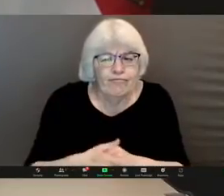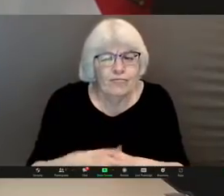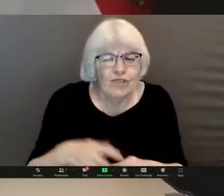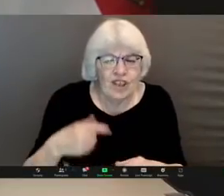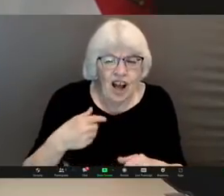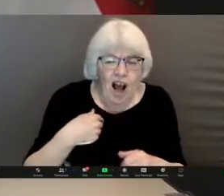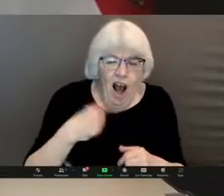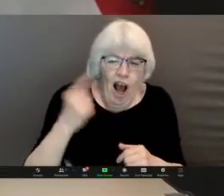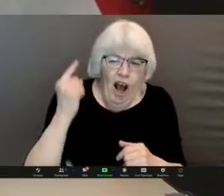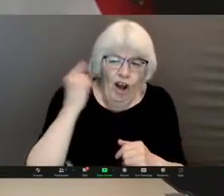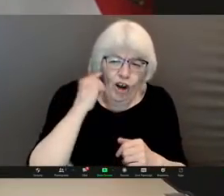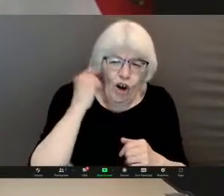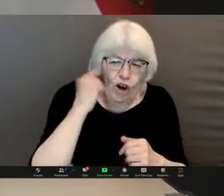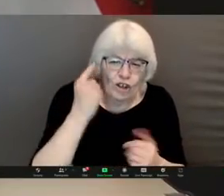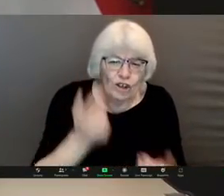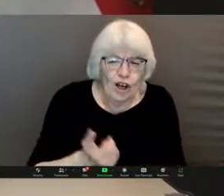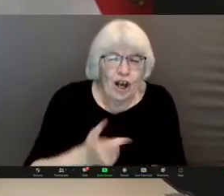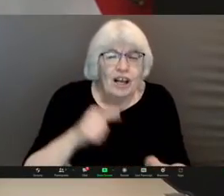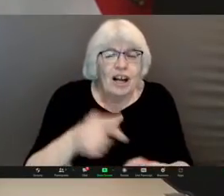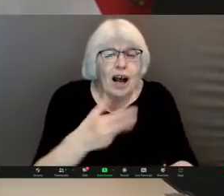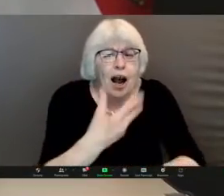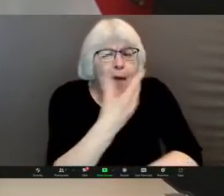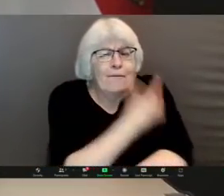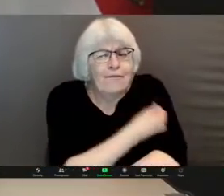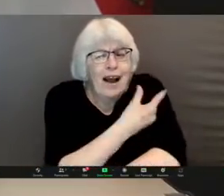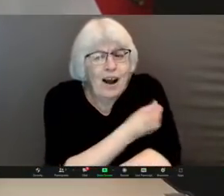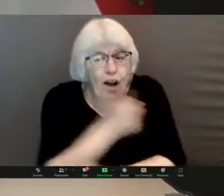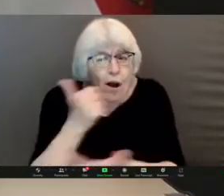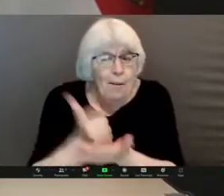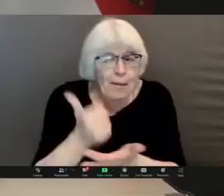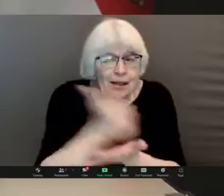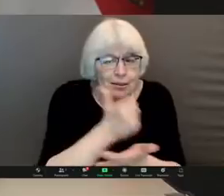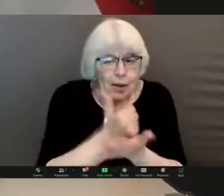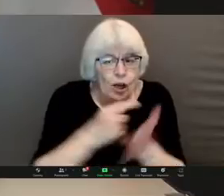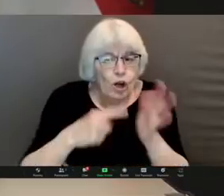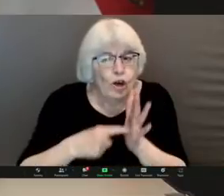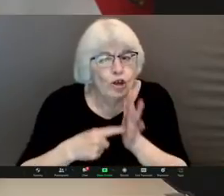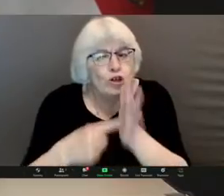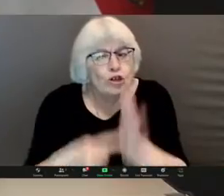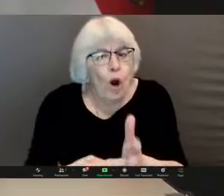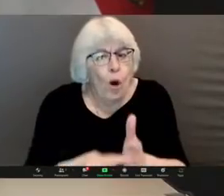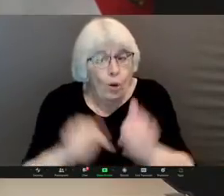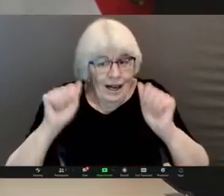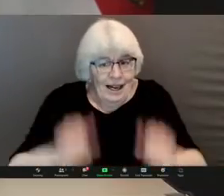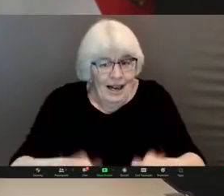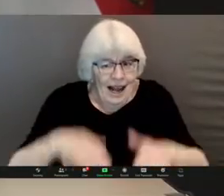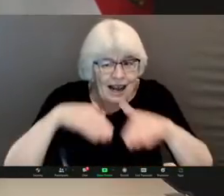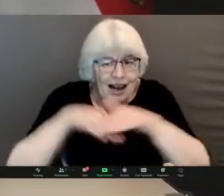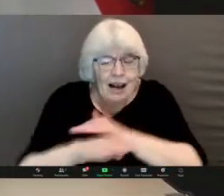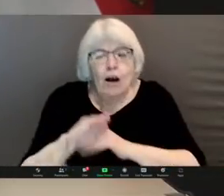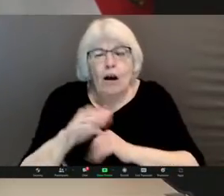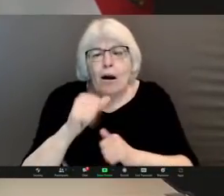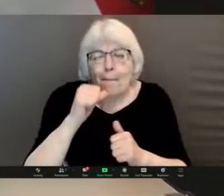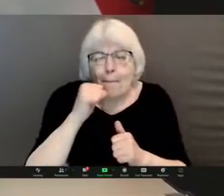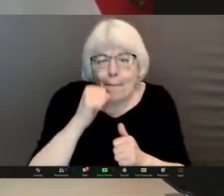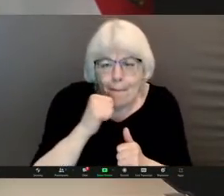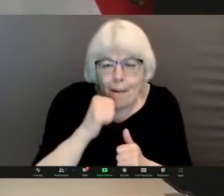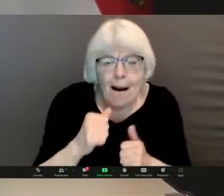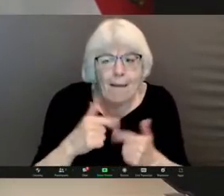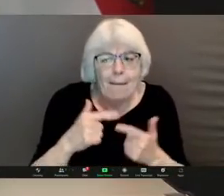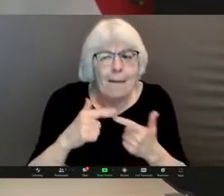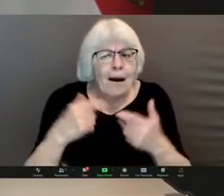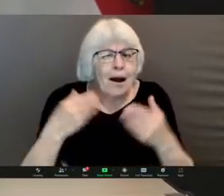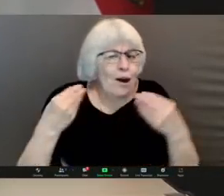or a pub or a bar. Listening to you today, it sounds like you're suggesting on PEI we're only going to be dealing